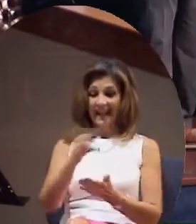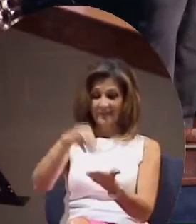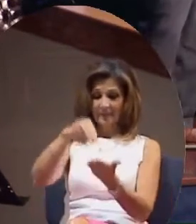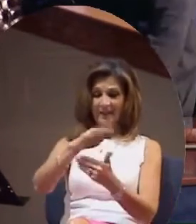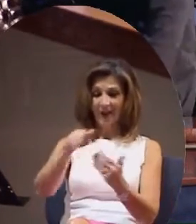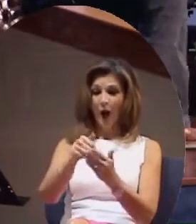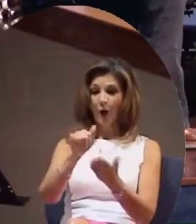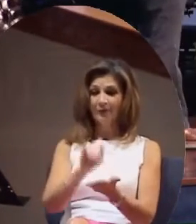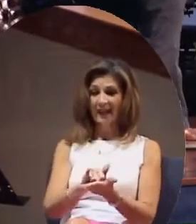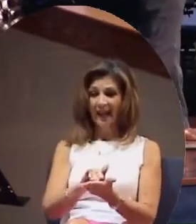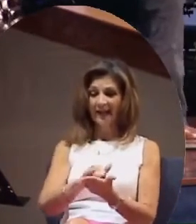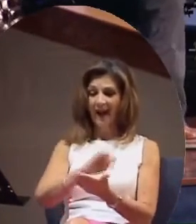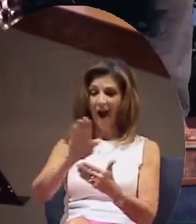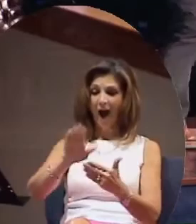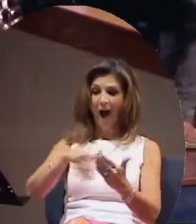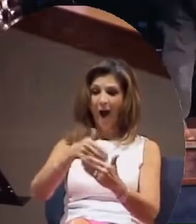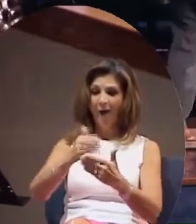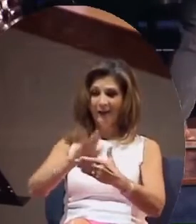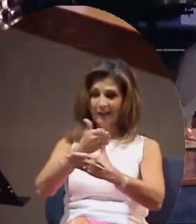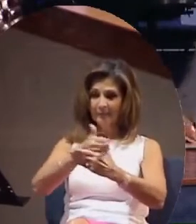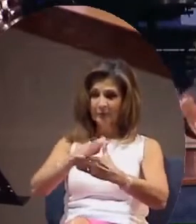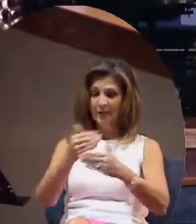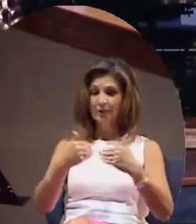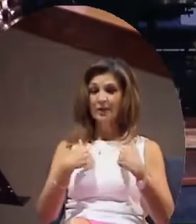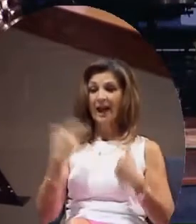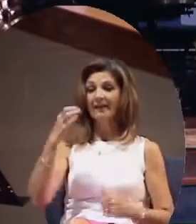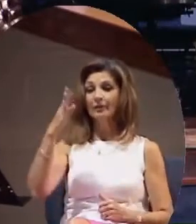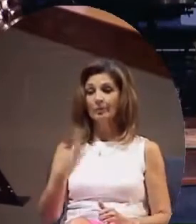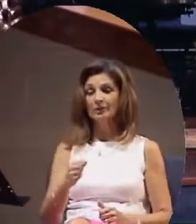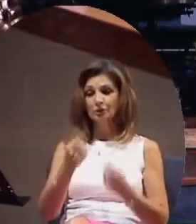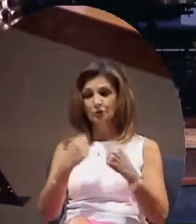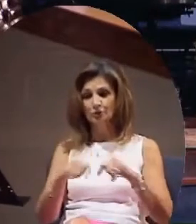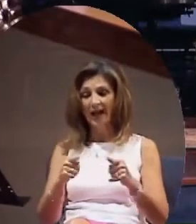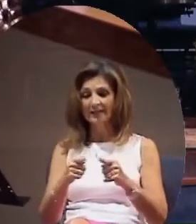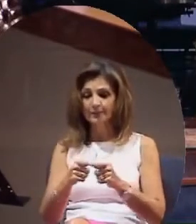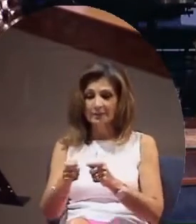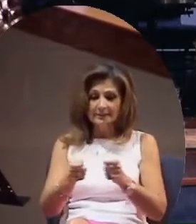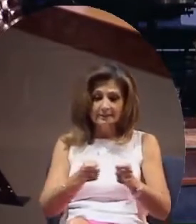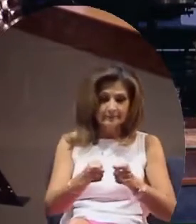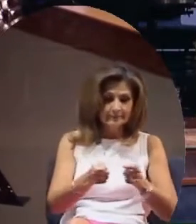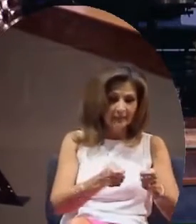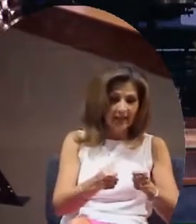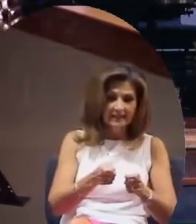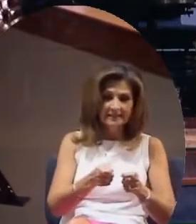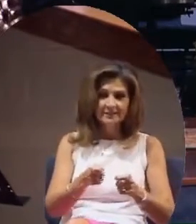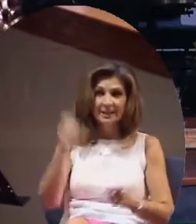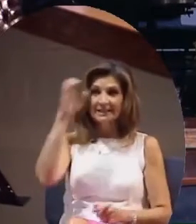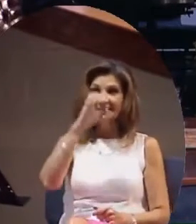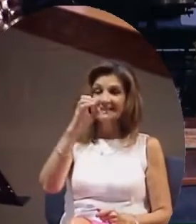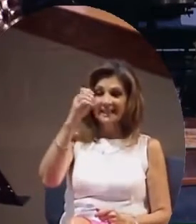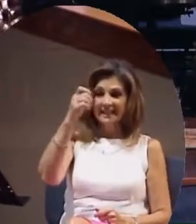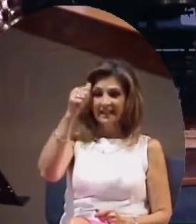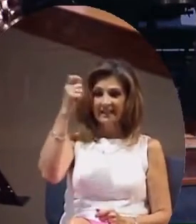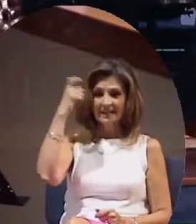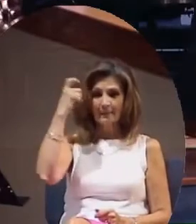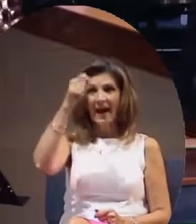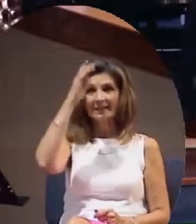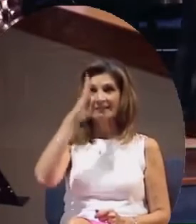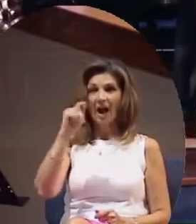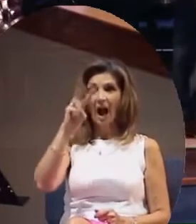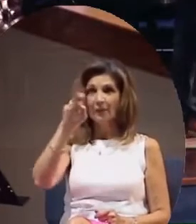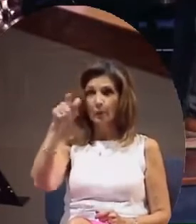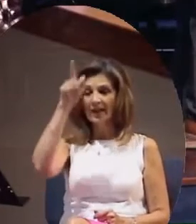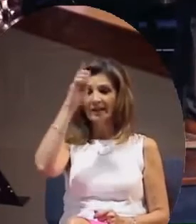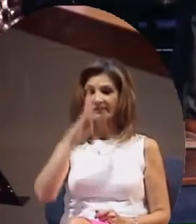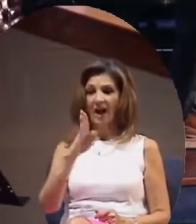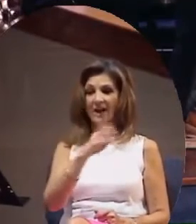that and everybody in between, you've got a man of God who's trying to seek the mind of God and the will of God.